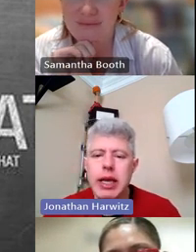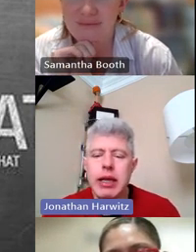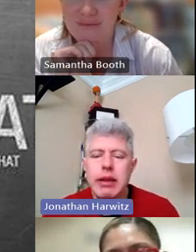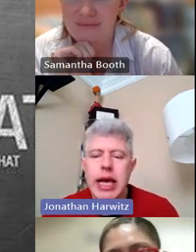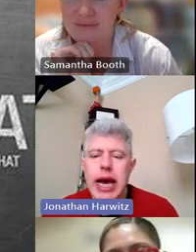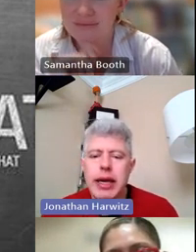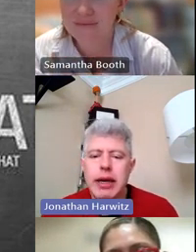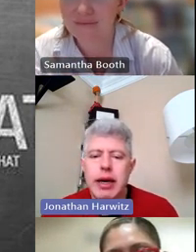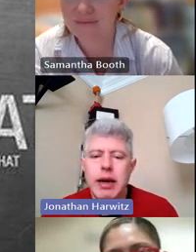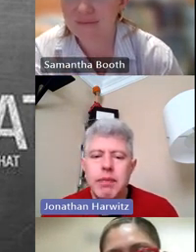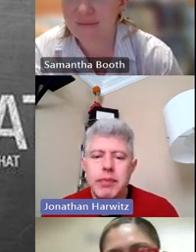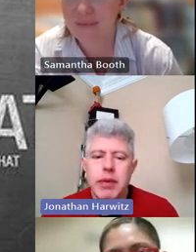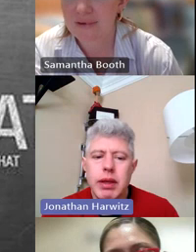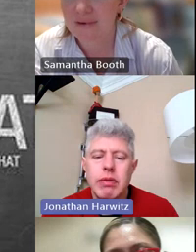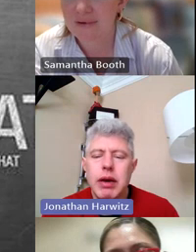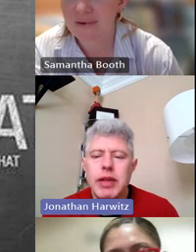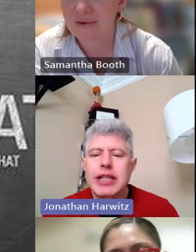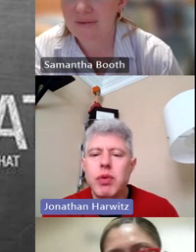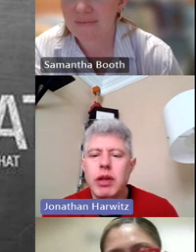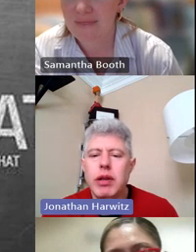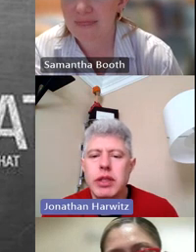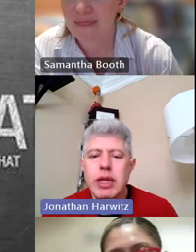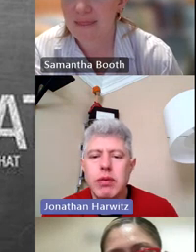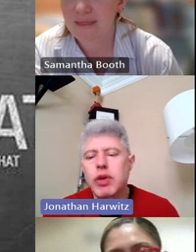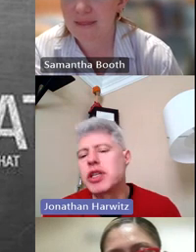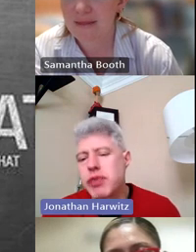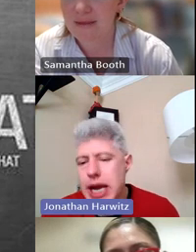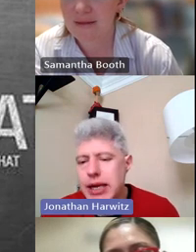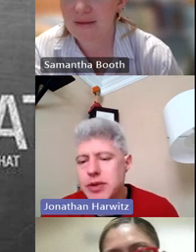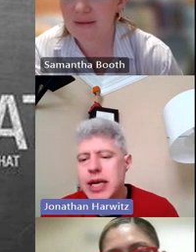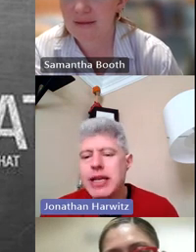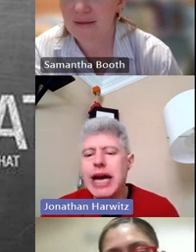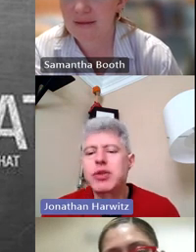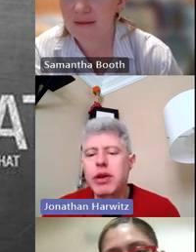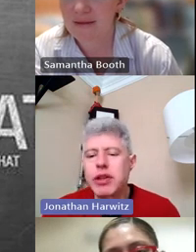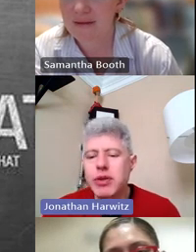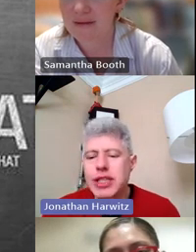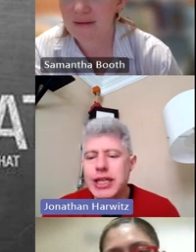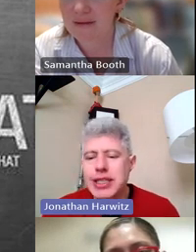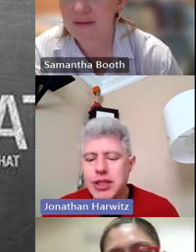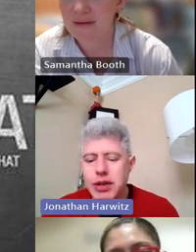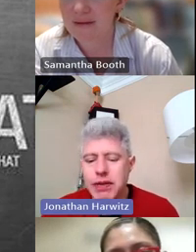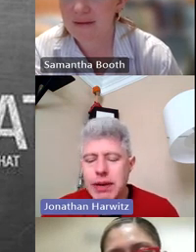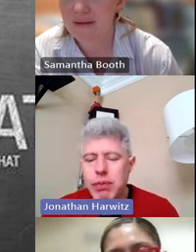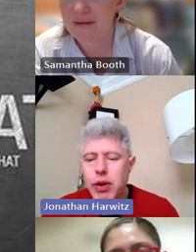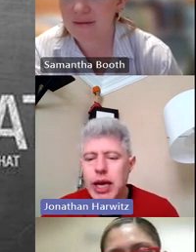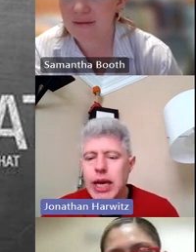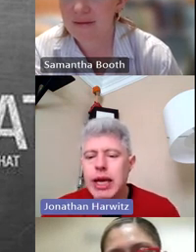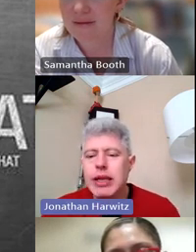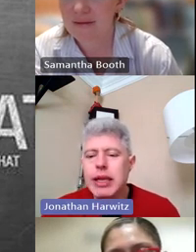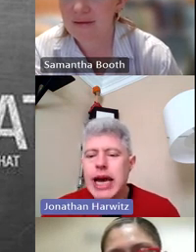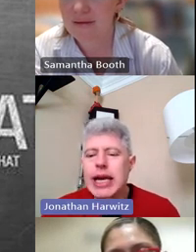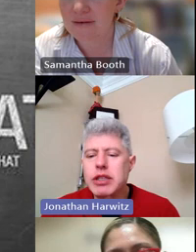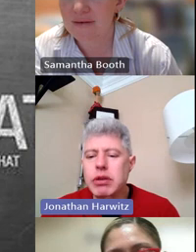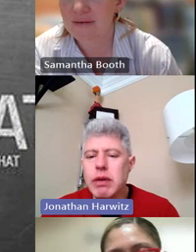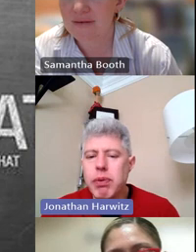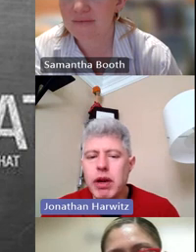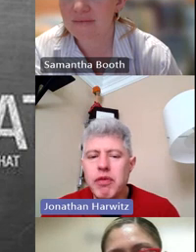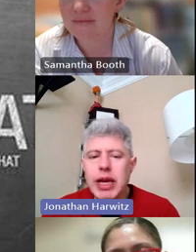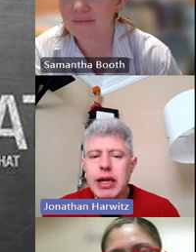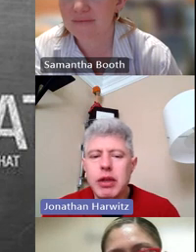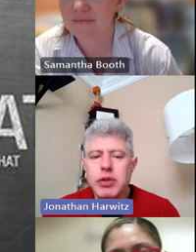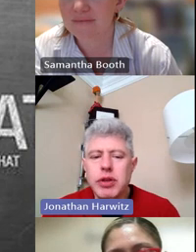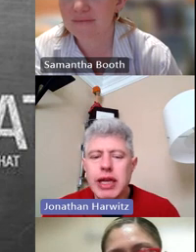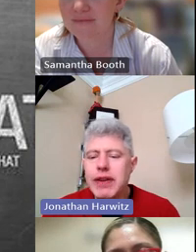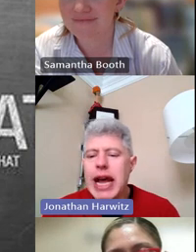say that, that's one of those things we're just reacting to. That's one of those things that sort of like, boy, that gets really